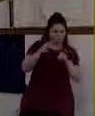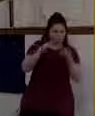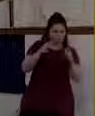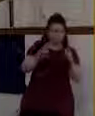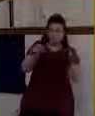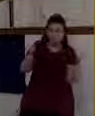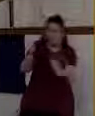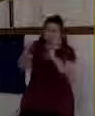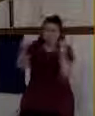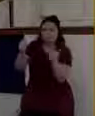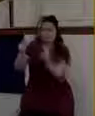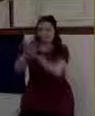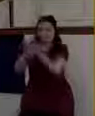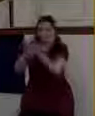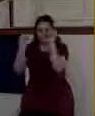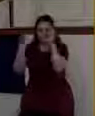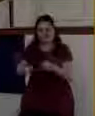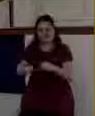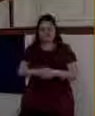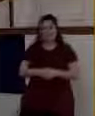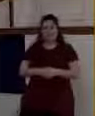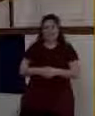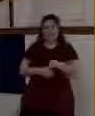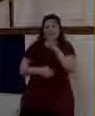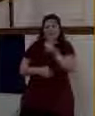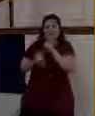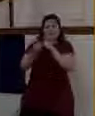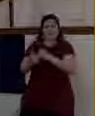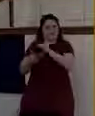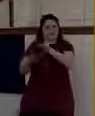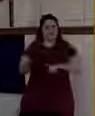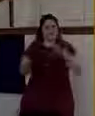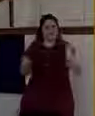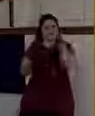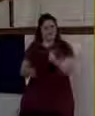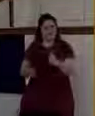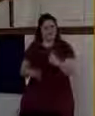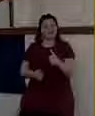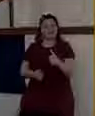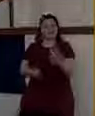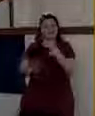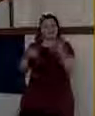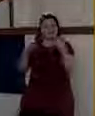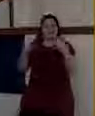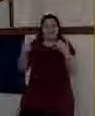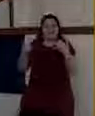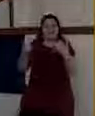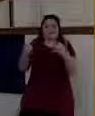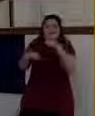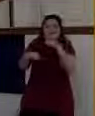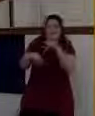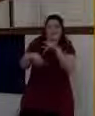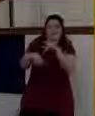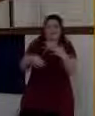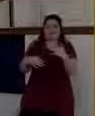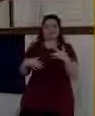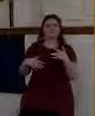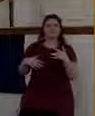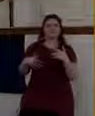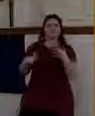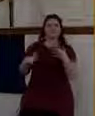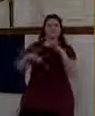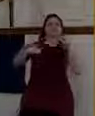to obey the Lord's command. And this opens him up to a temptation because he lingers. Let me just tell you, beloved, when we are